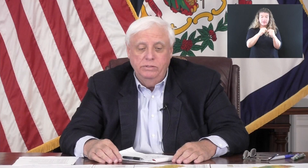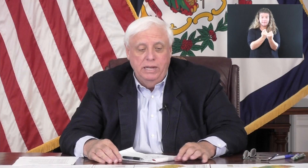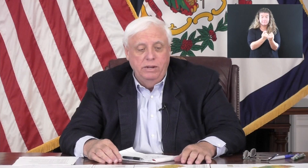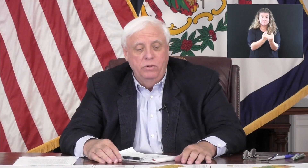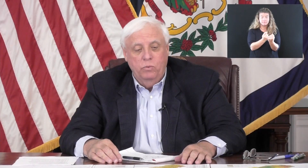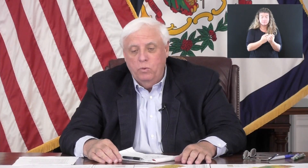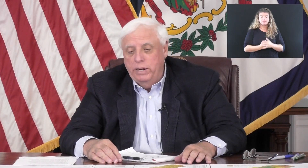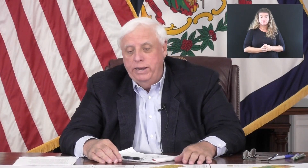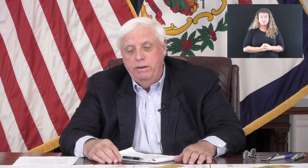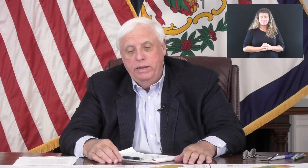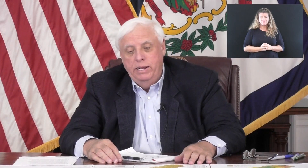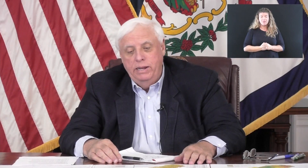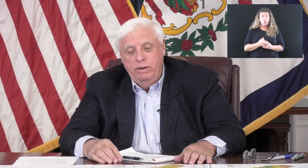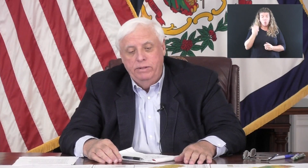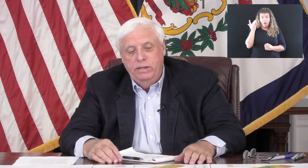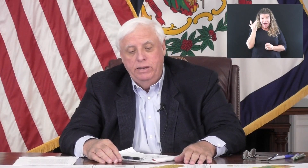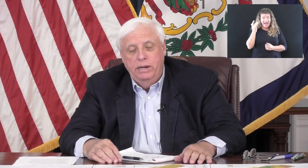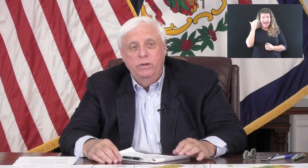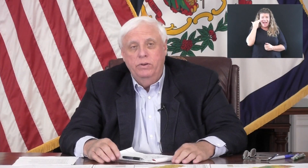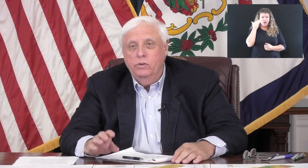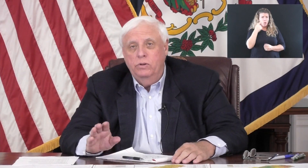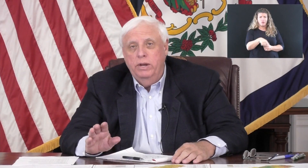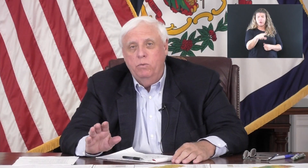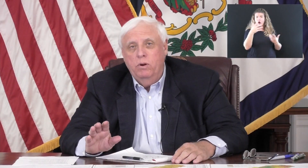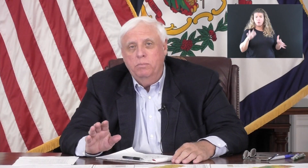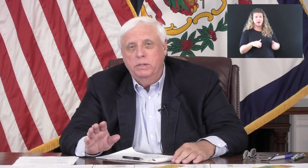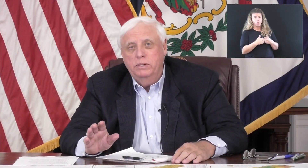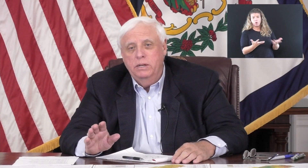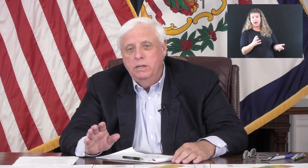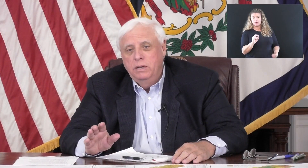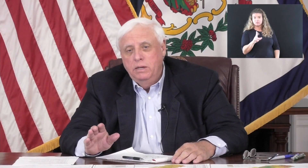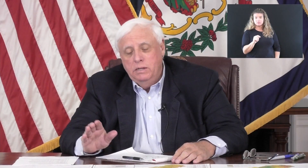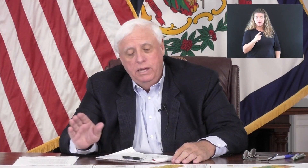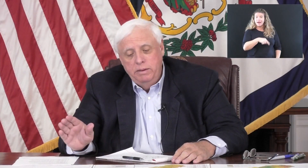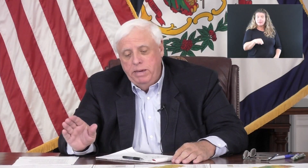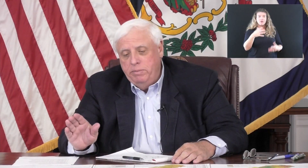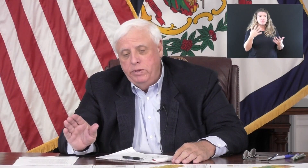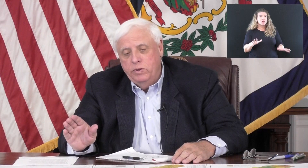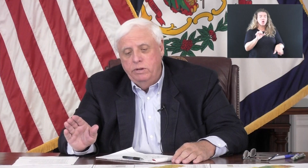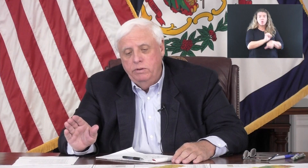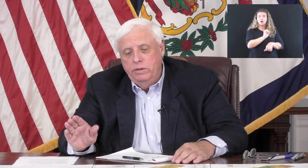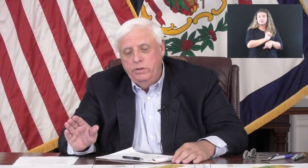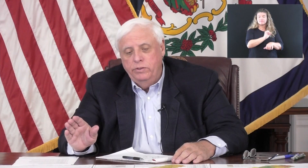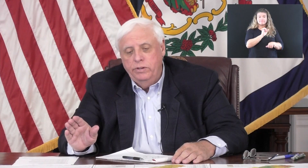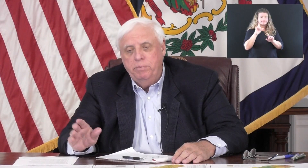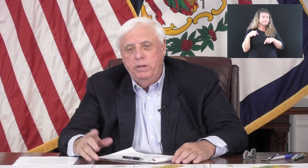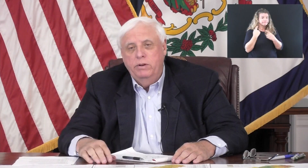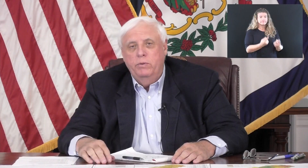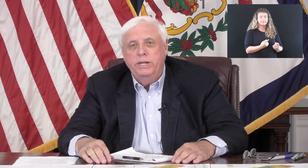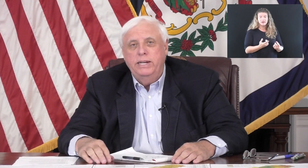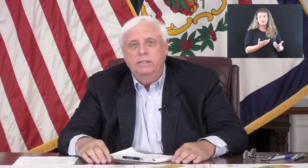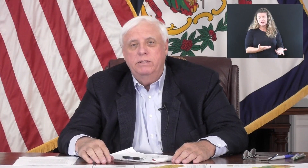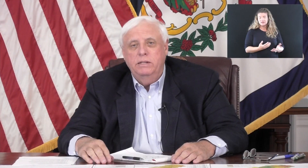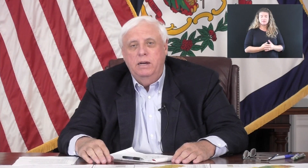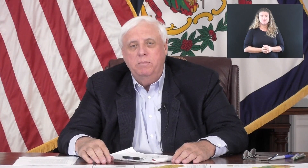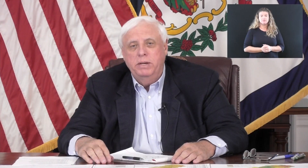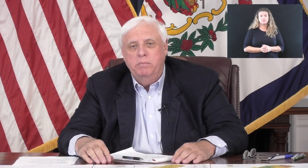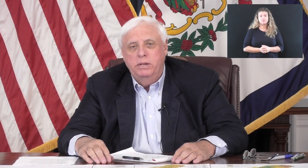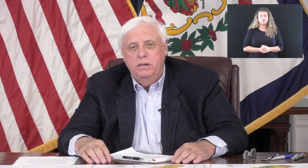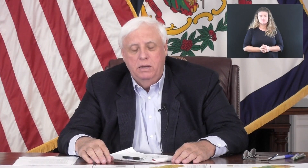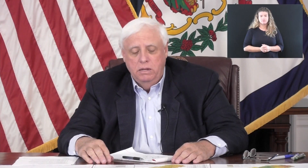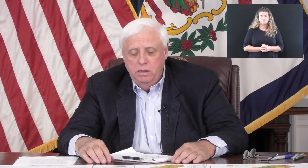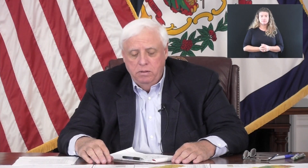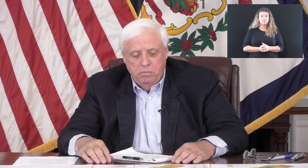gosh knows, I know they're worn out and everything, and I know they're doing great work. But Clay, maybe you could jump in on the retesting